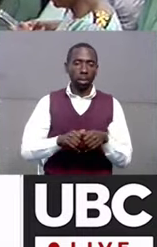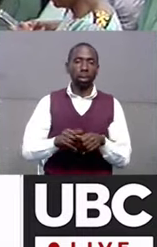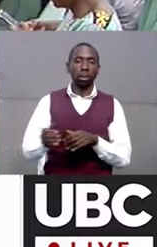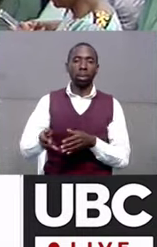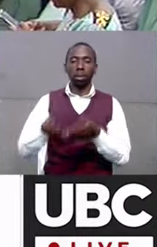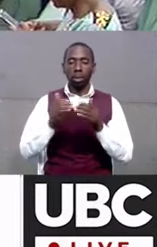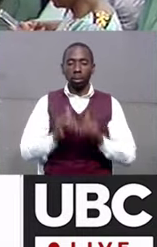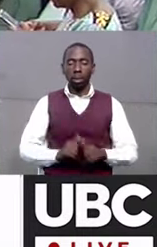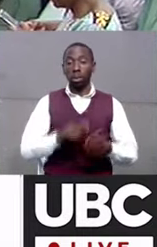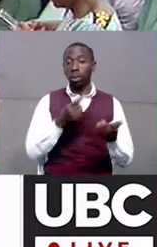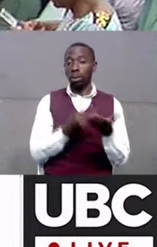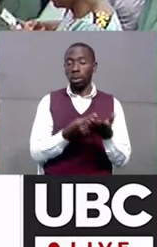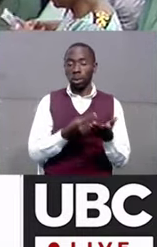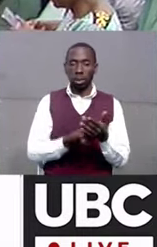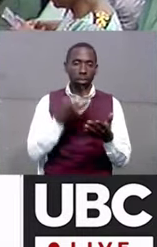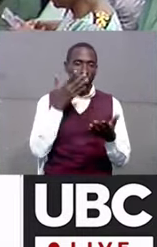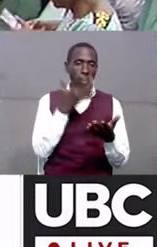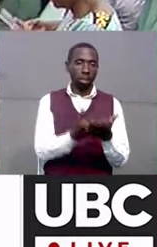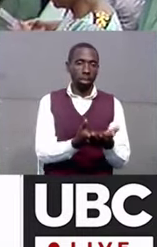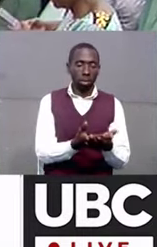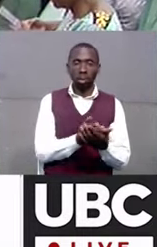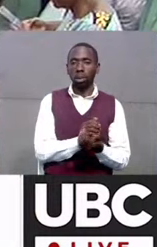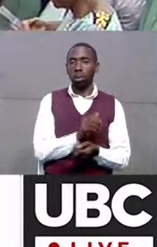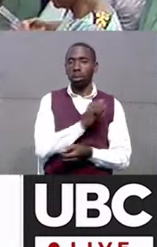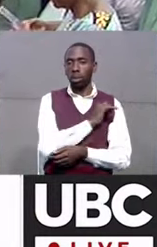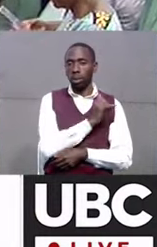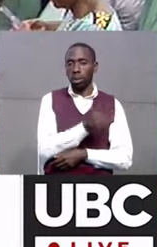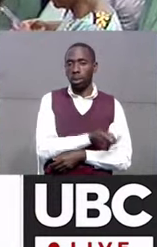Free Zones Authority.